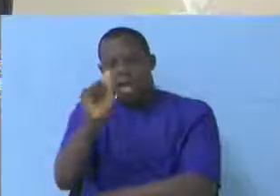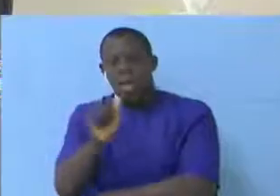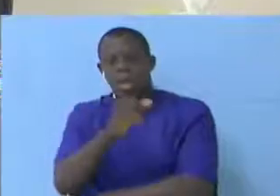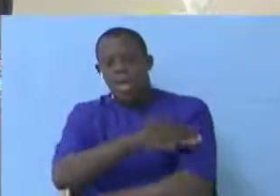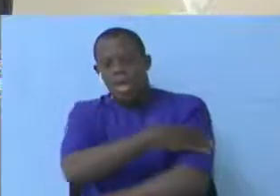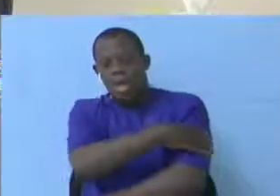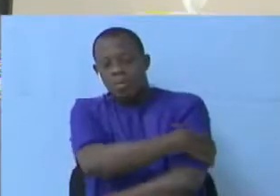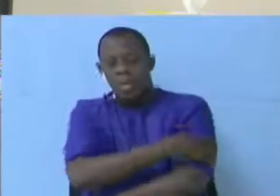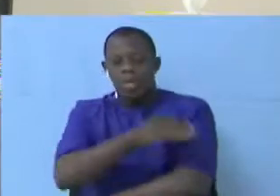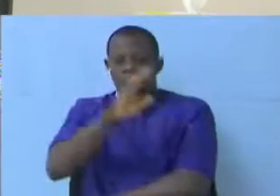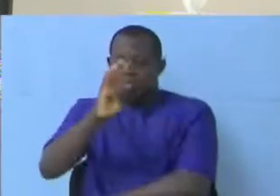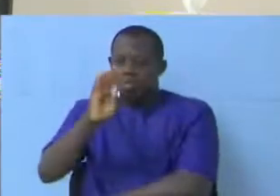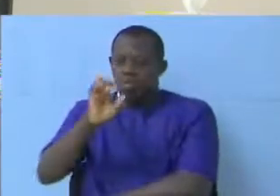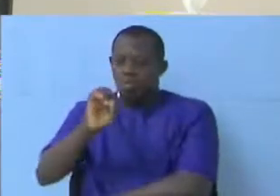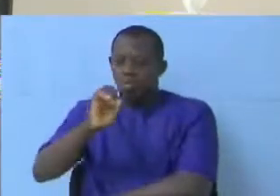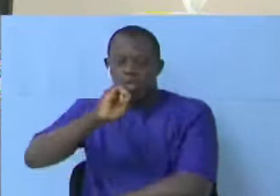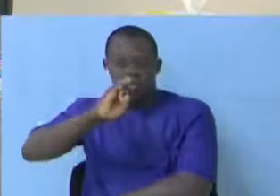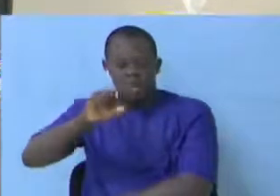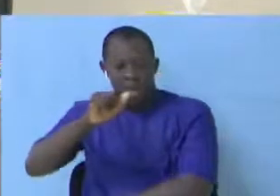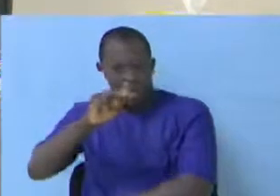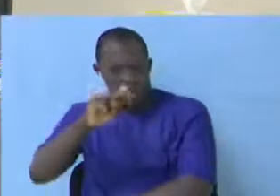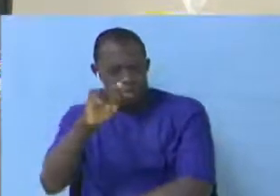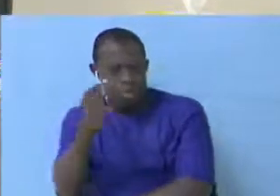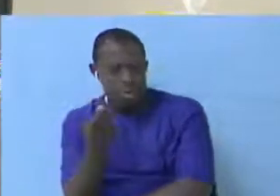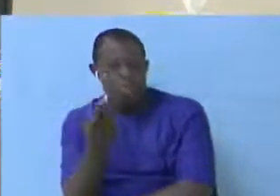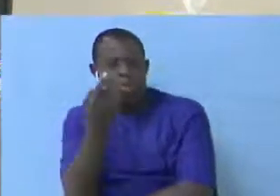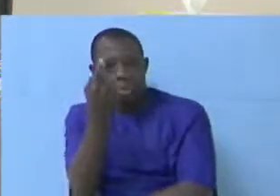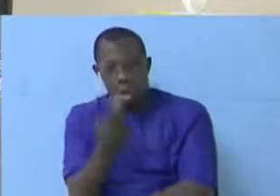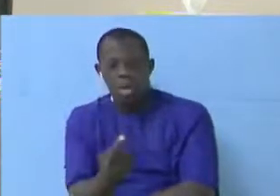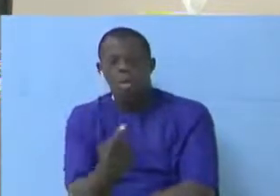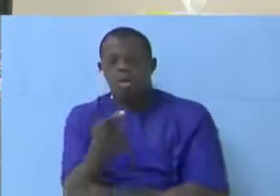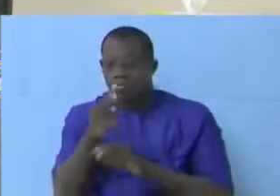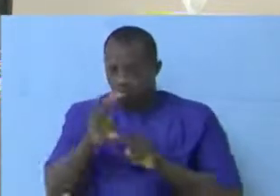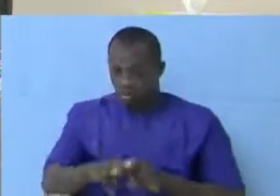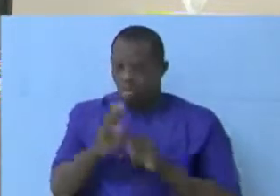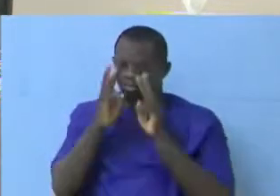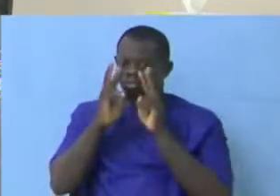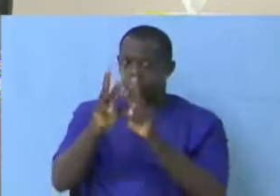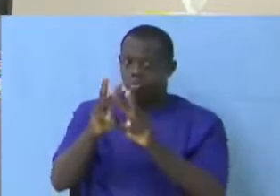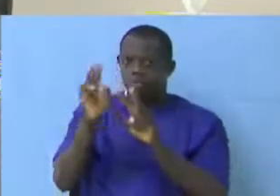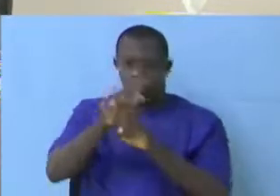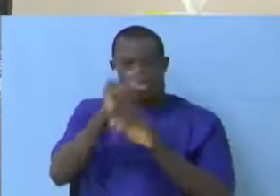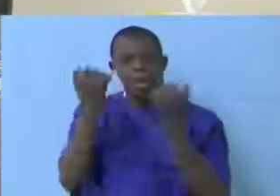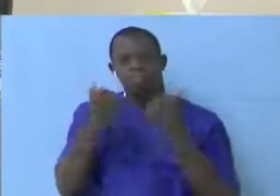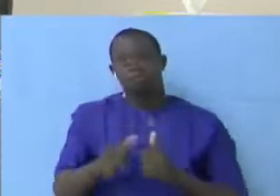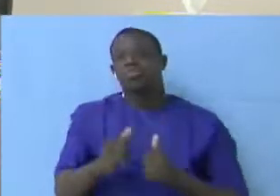Captain Bojang? Mabeta Captain Job ni Captain Bojan tajiriyato.